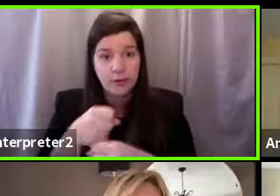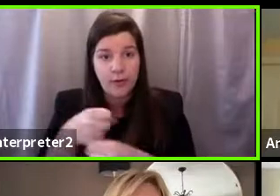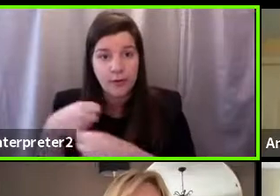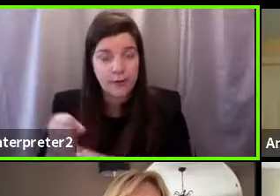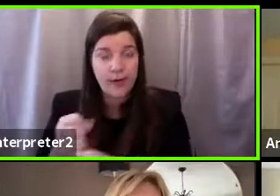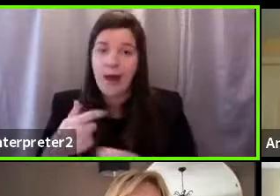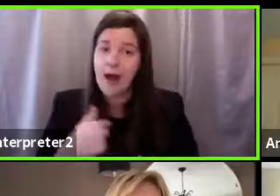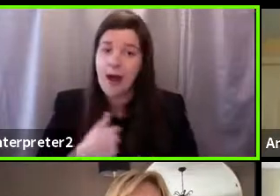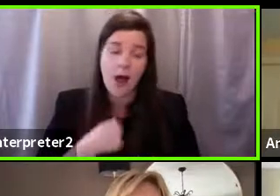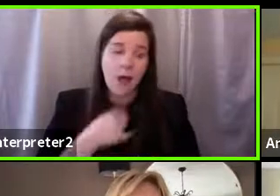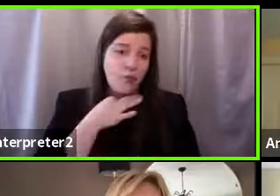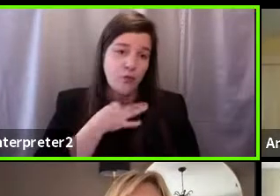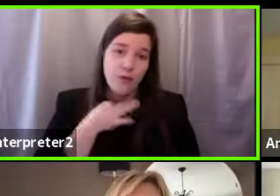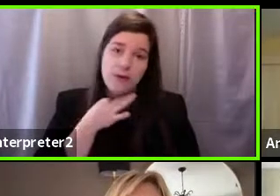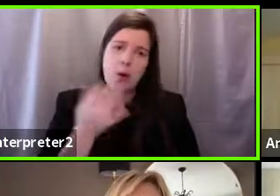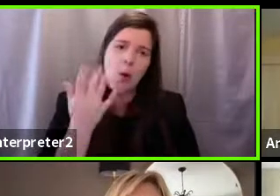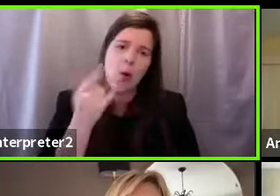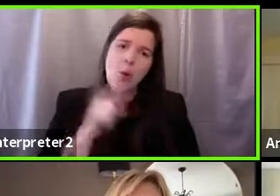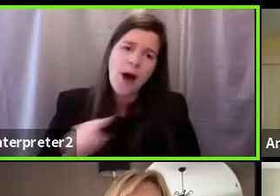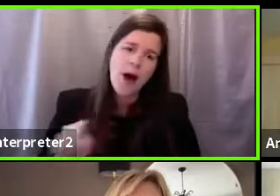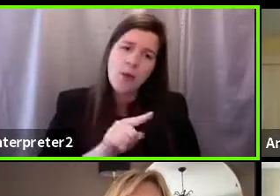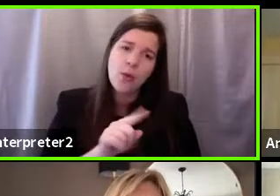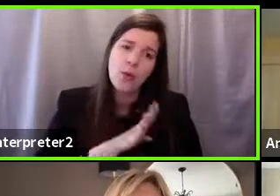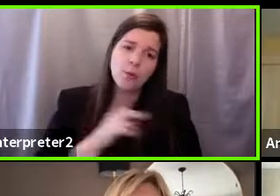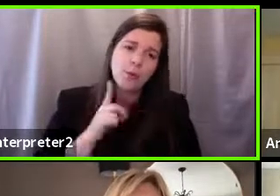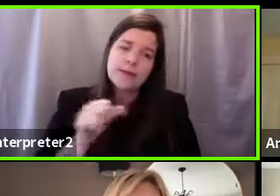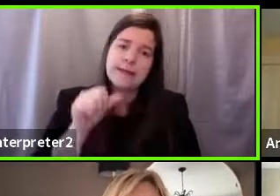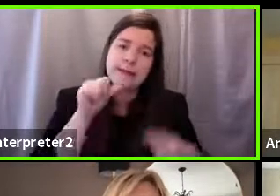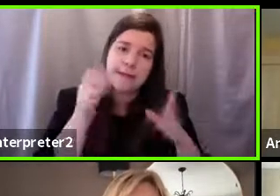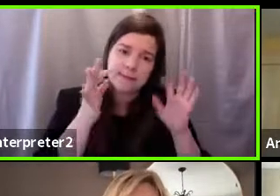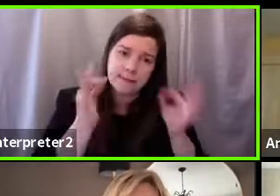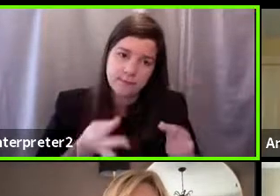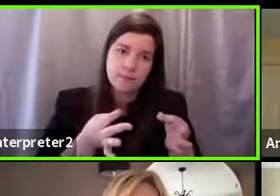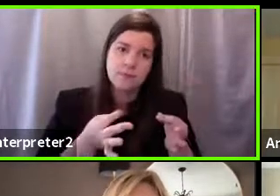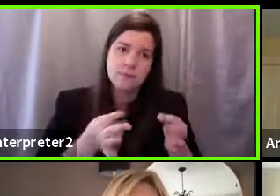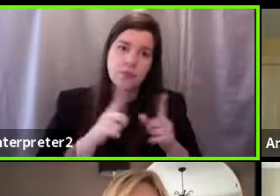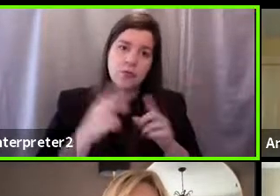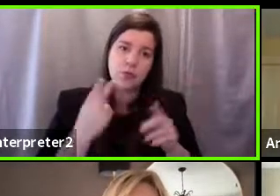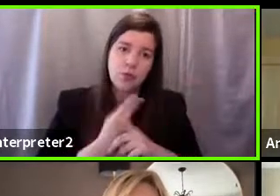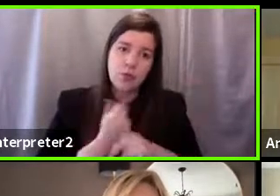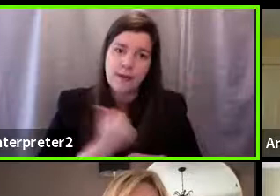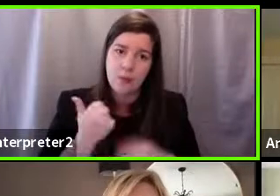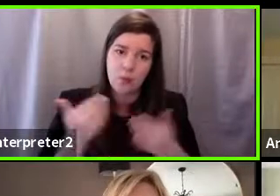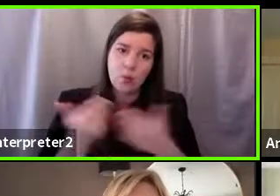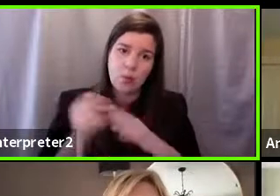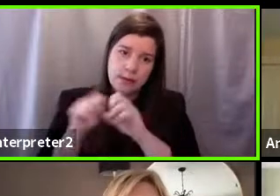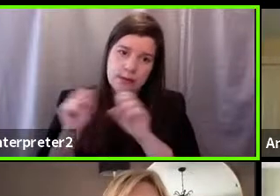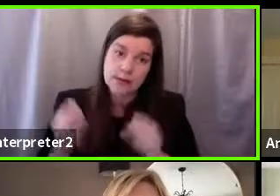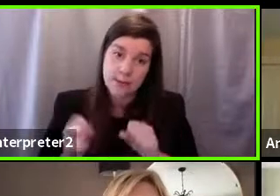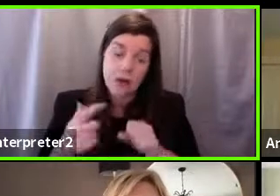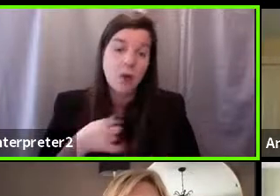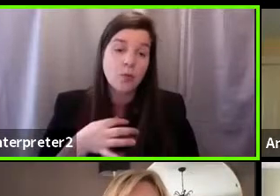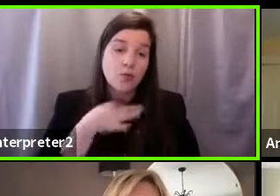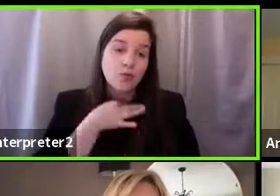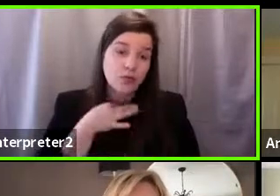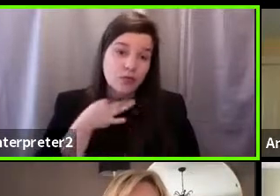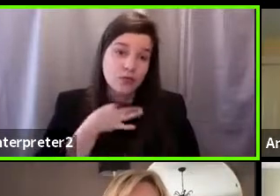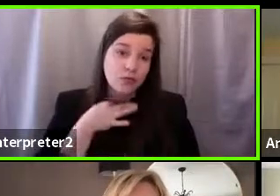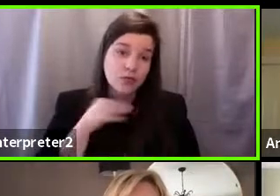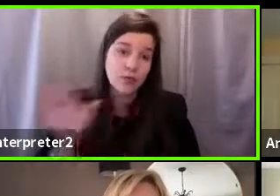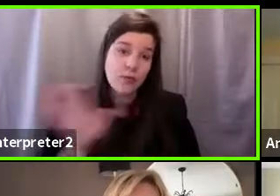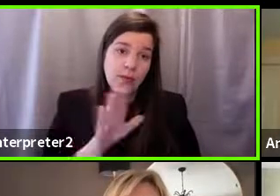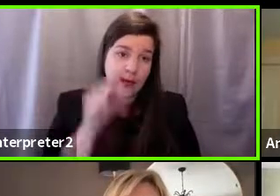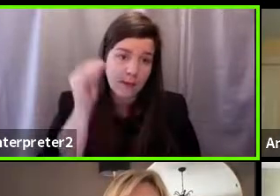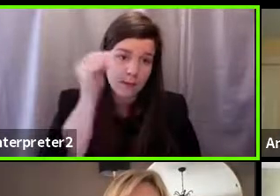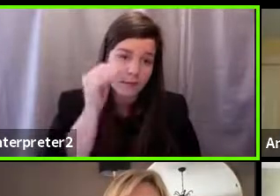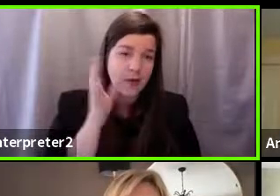why they haven't chosen to use that system. And that might lend us to